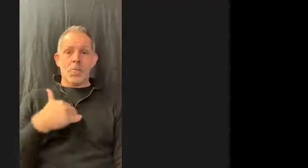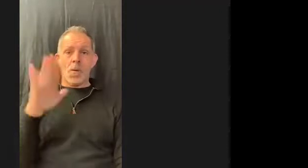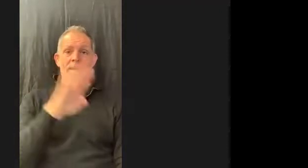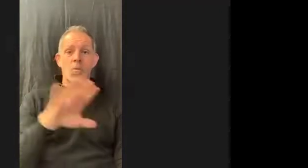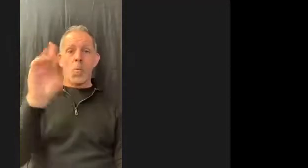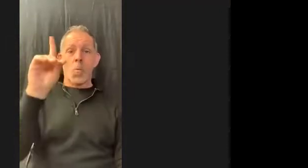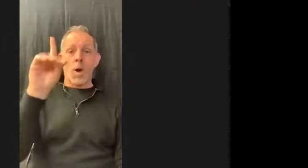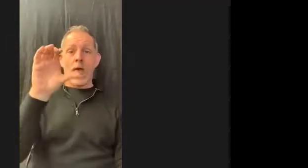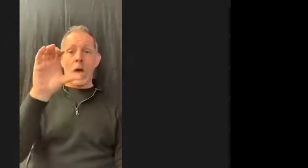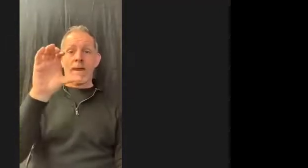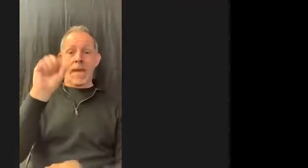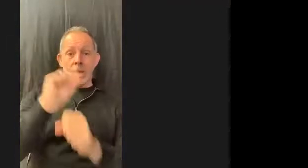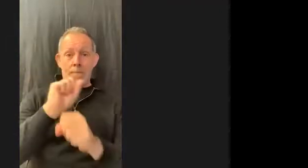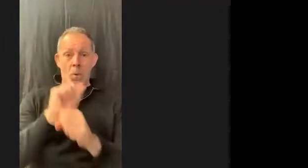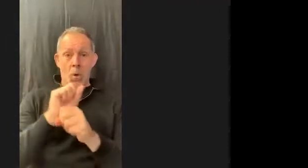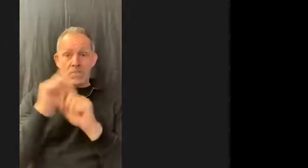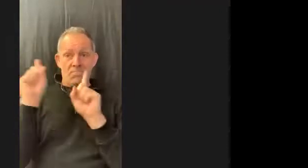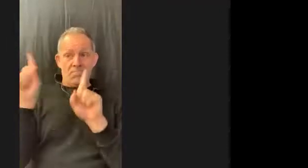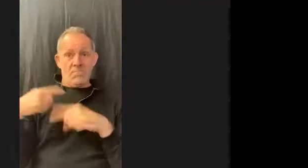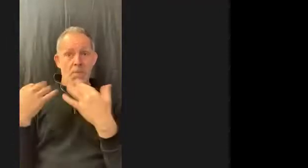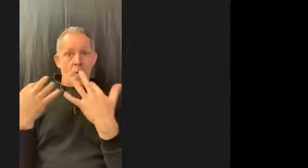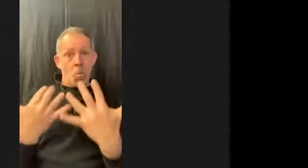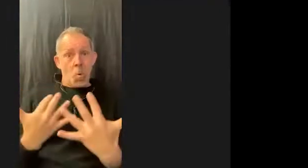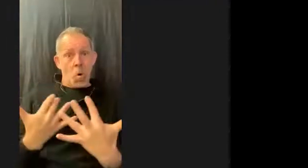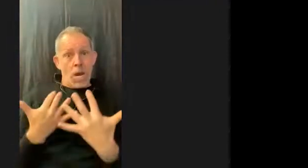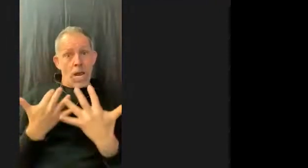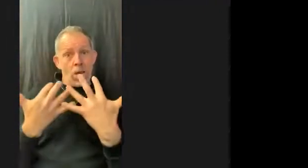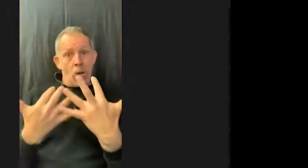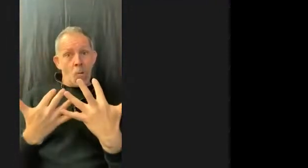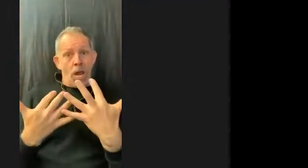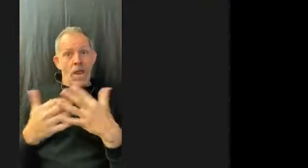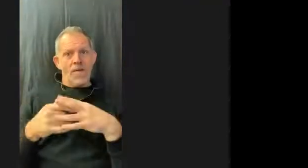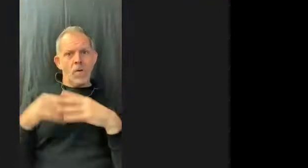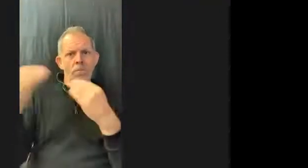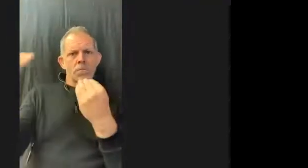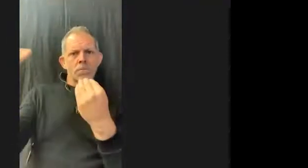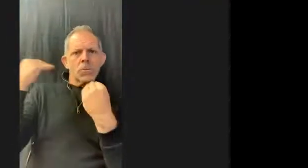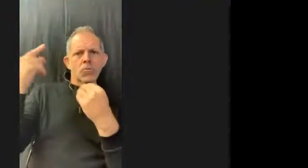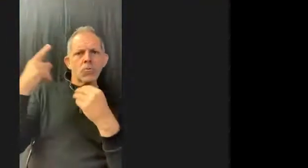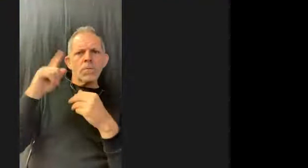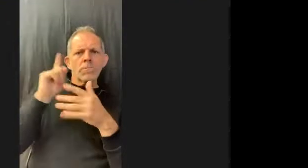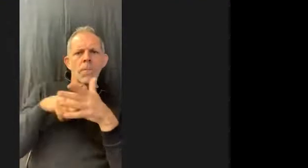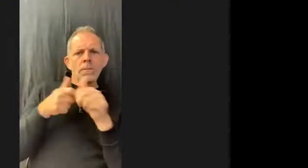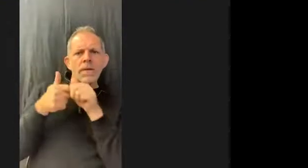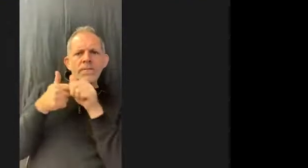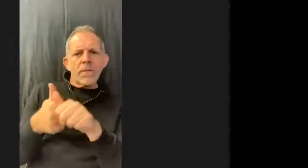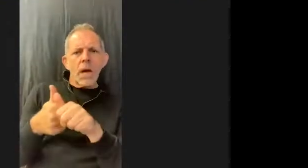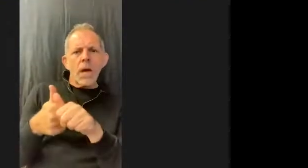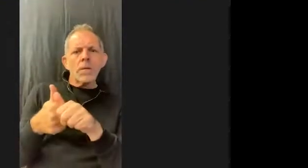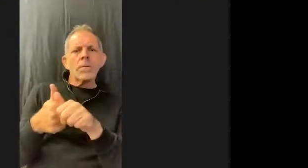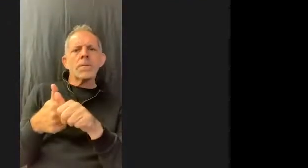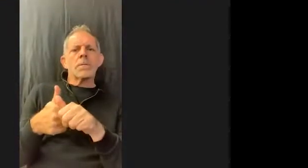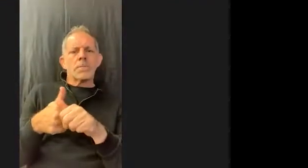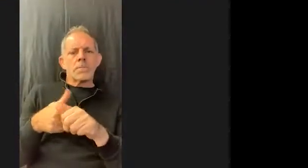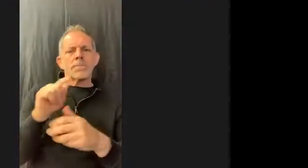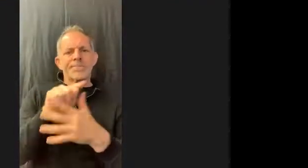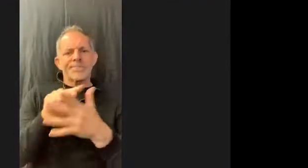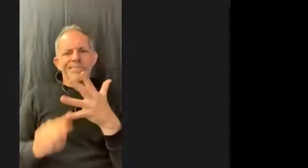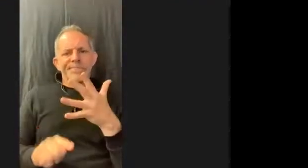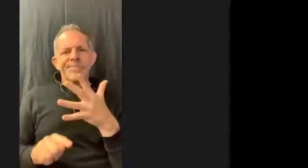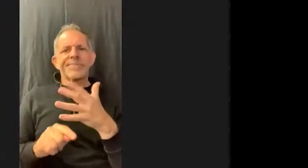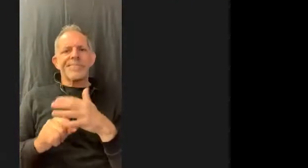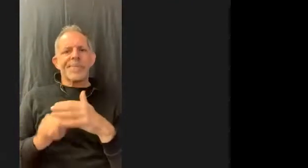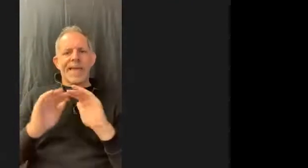for direction and rules from OSHA and state L&I about how that program will work. And